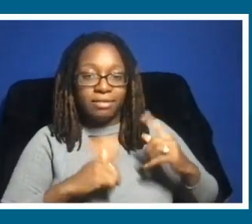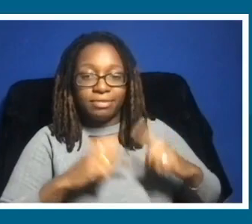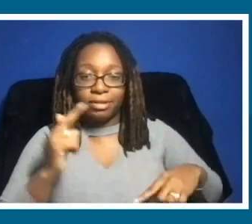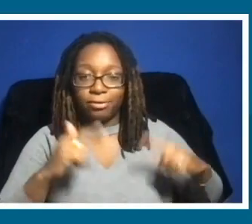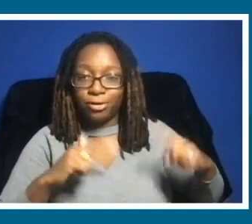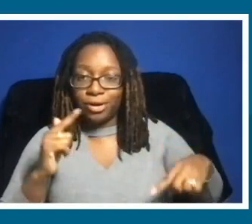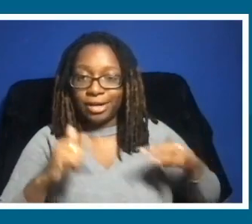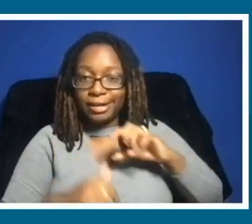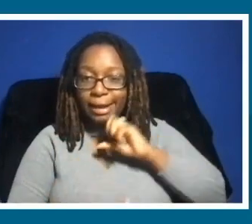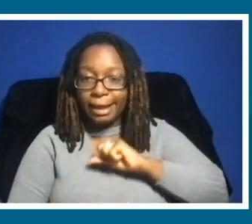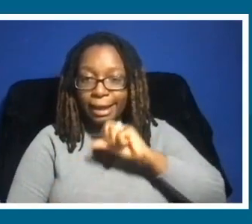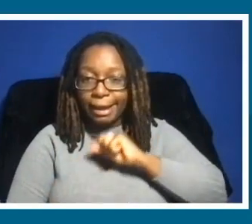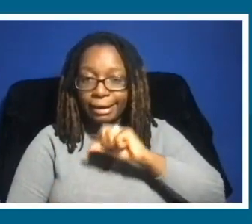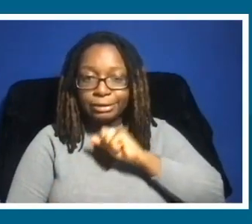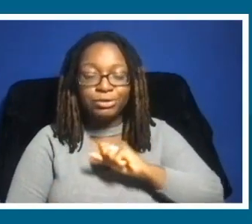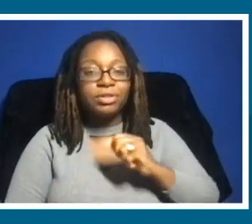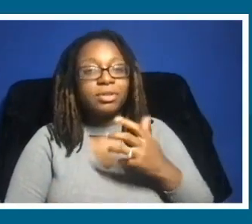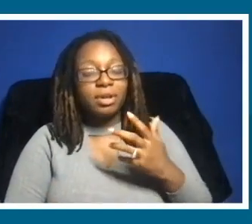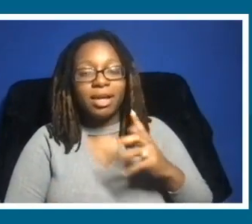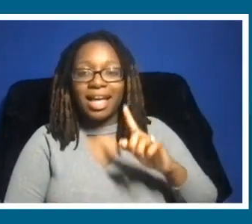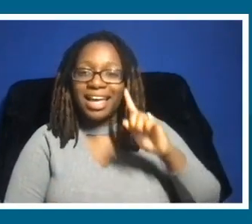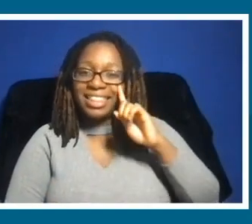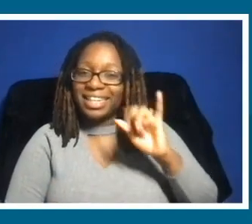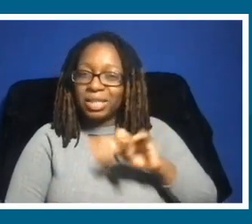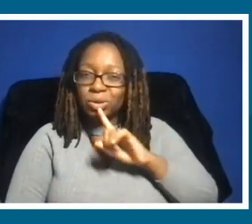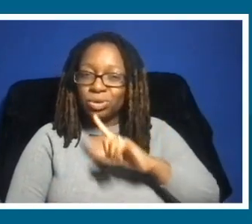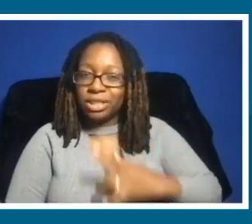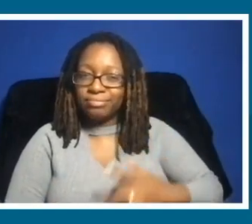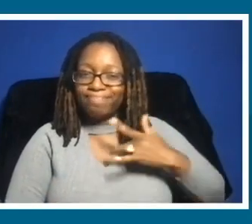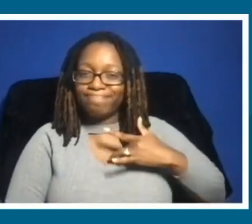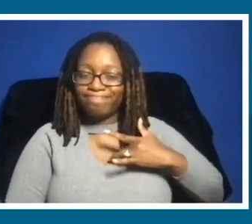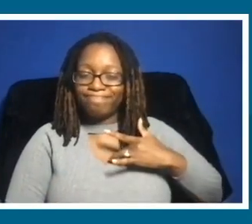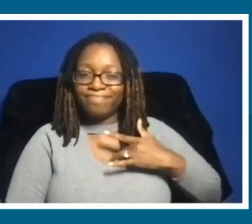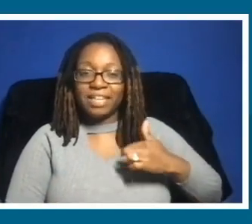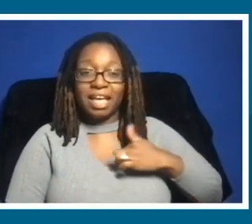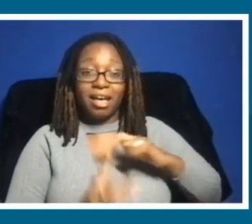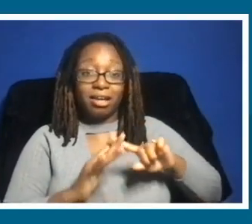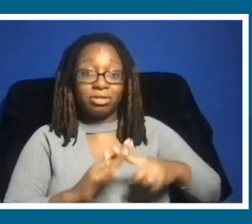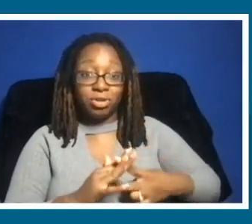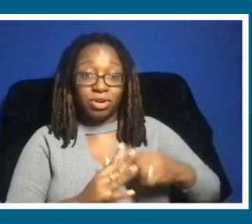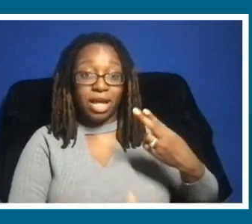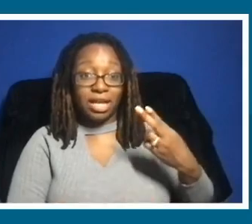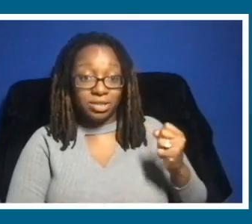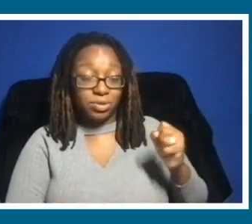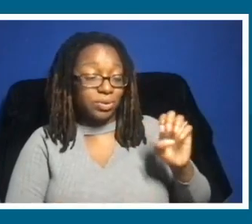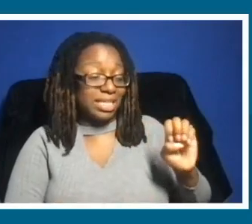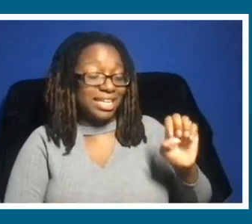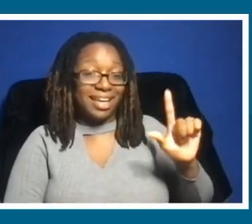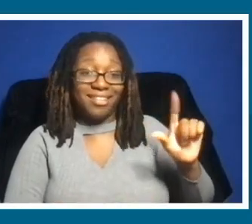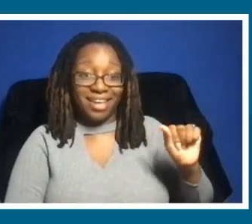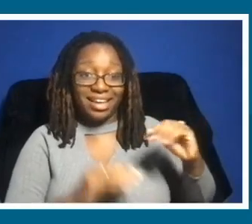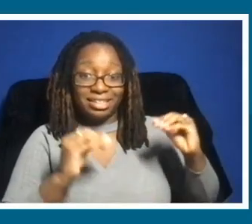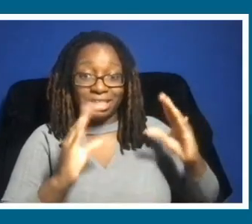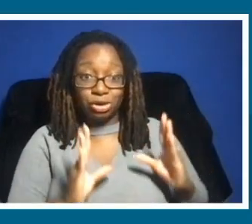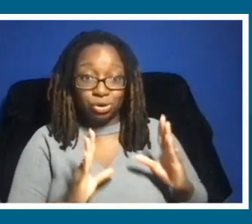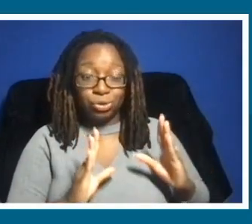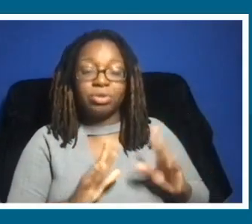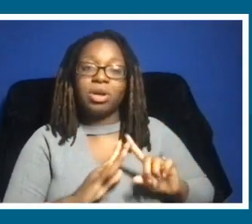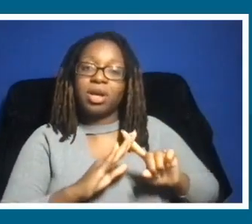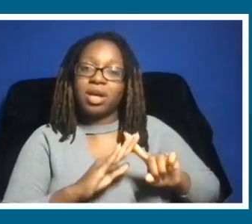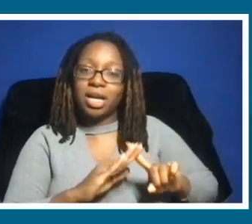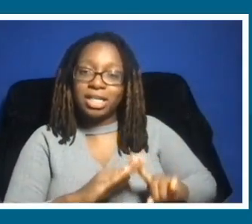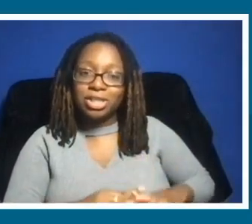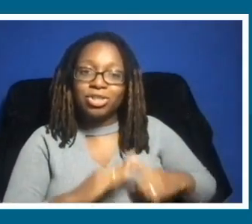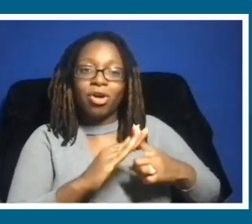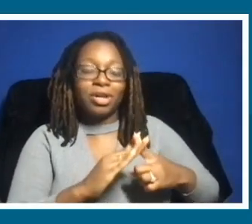what I think speaks to me the most, because I started as a high school ELA teacher. And then when I began directing the primary